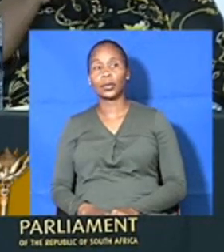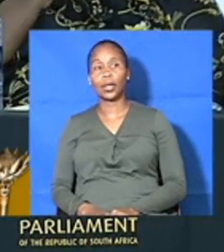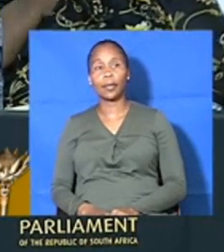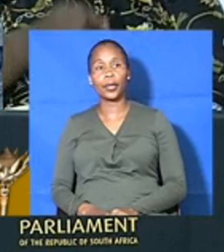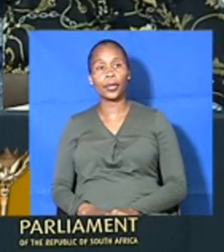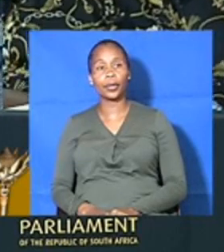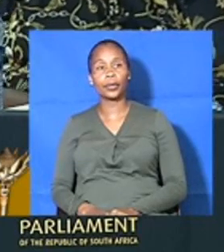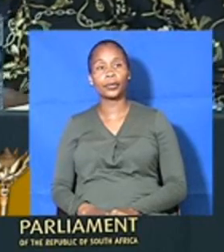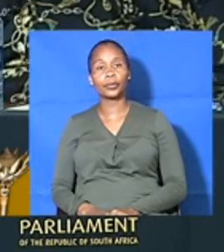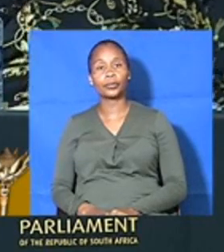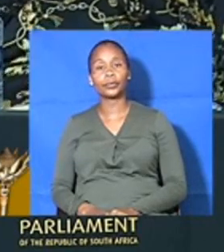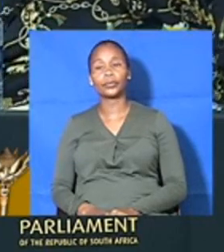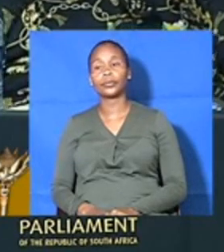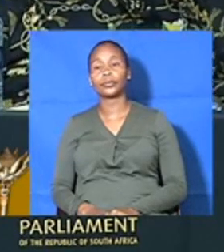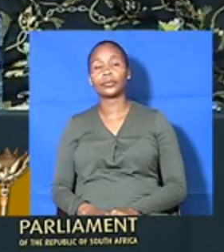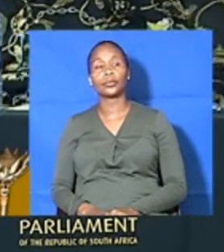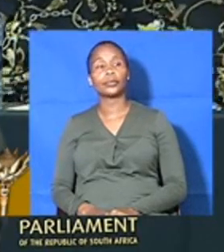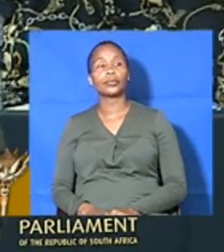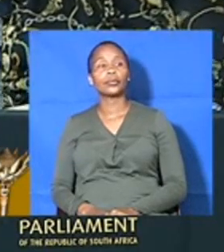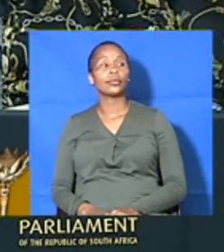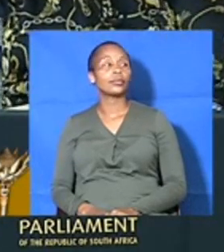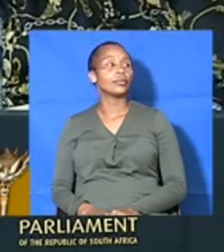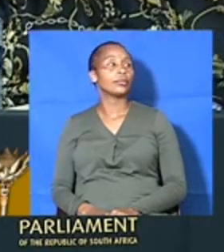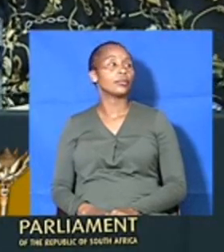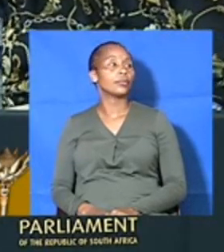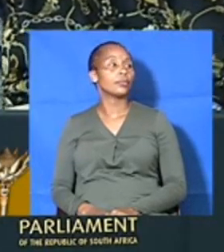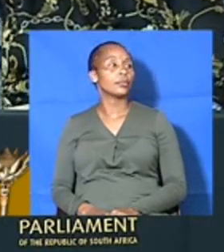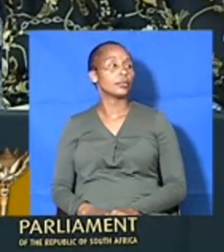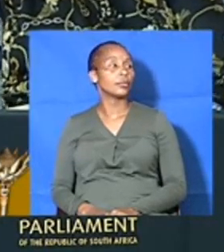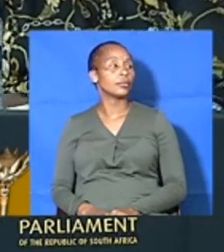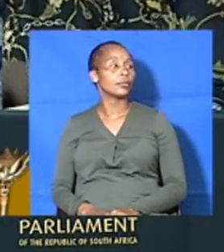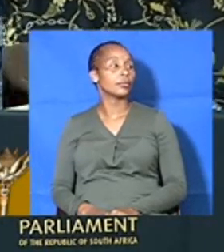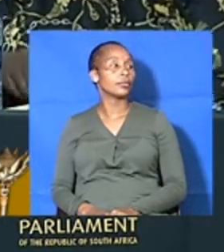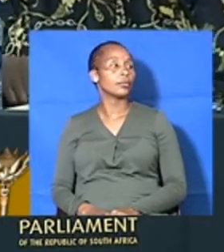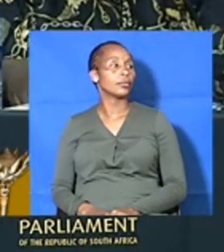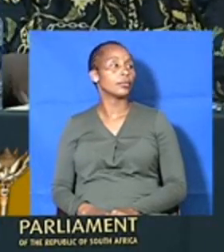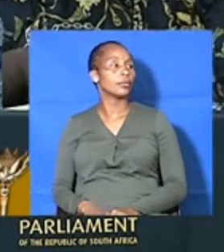Because many of us will have died because of poor health services.